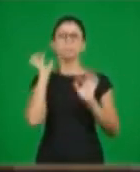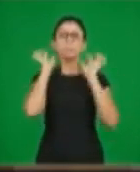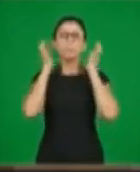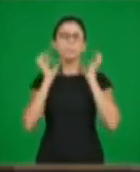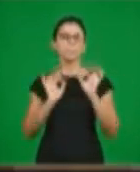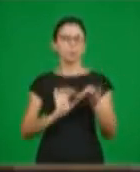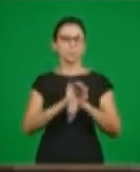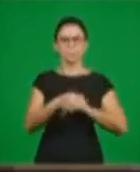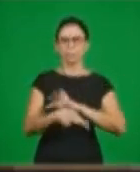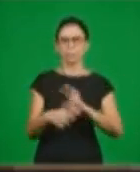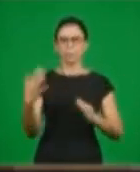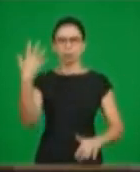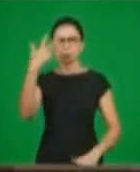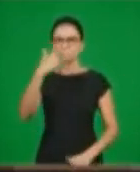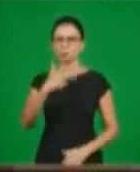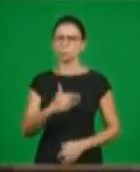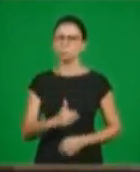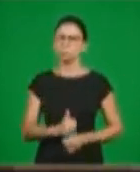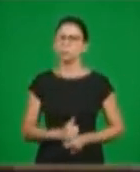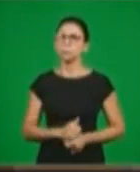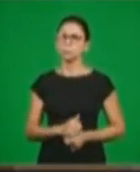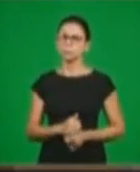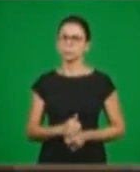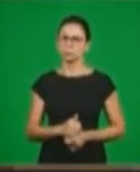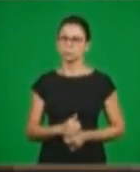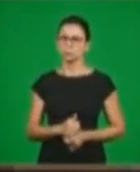places that people dress up just to look good.